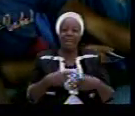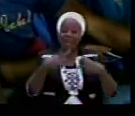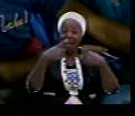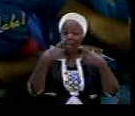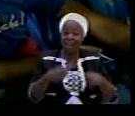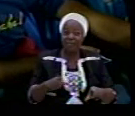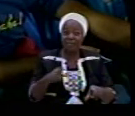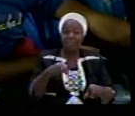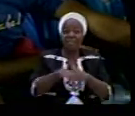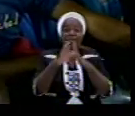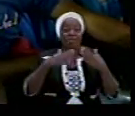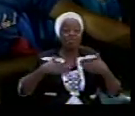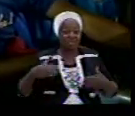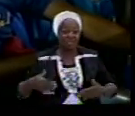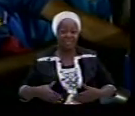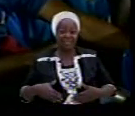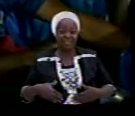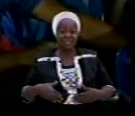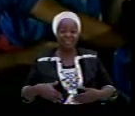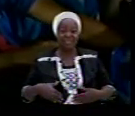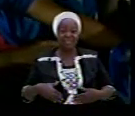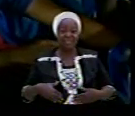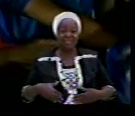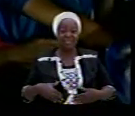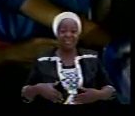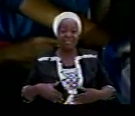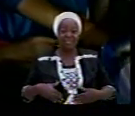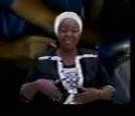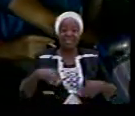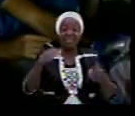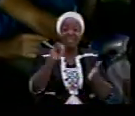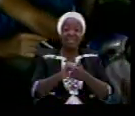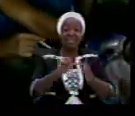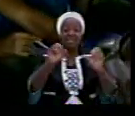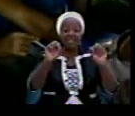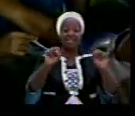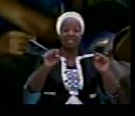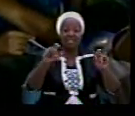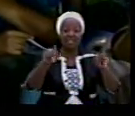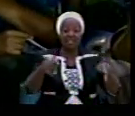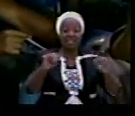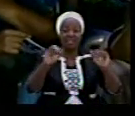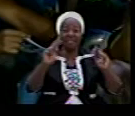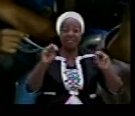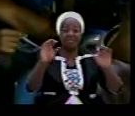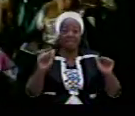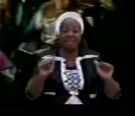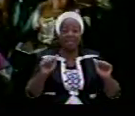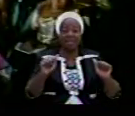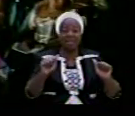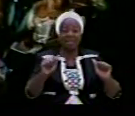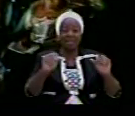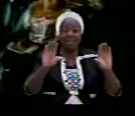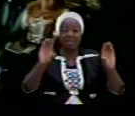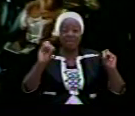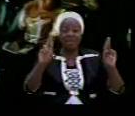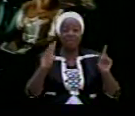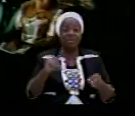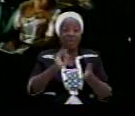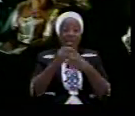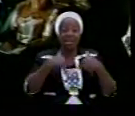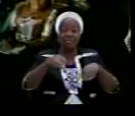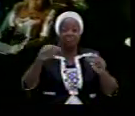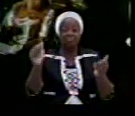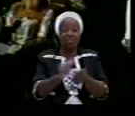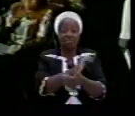in your body. The spinal cord that have been damaged, new life will come to